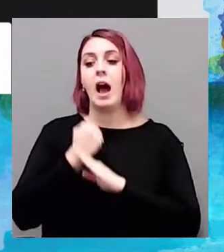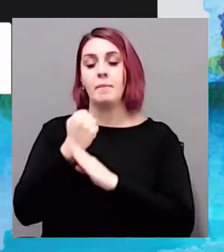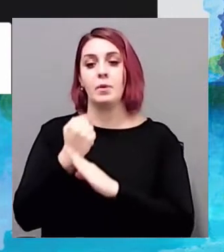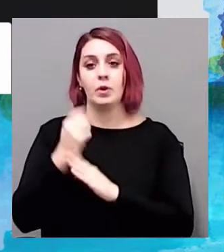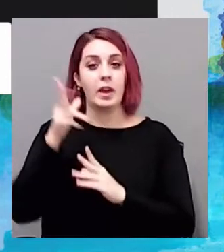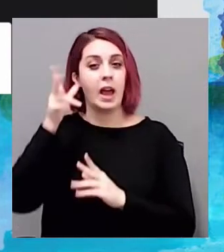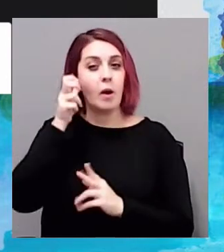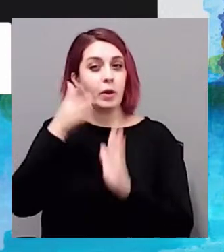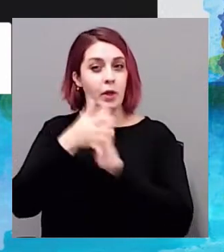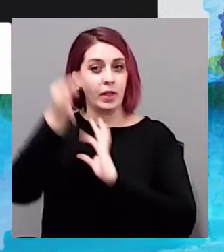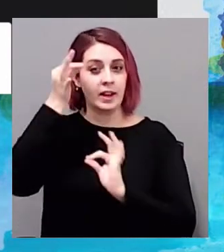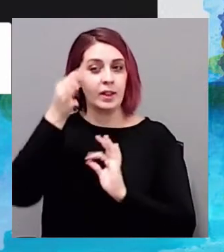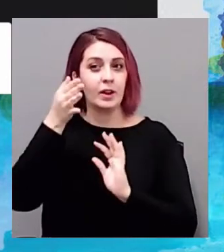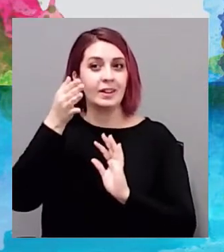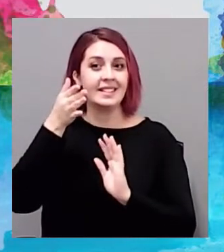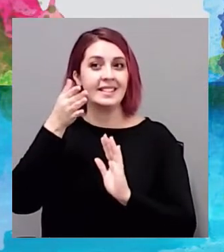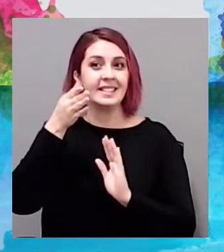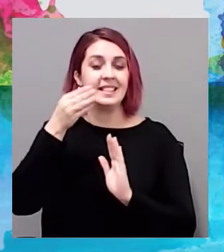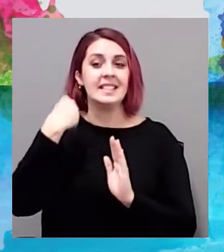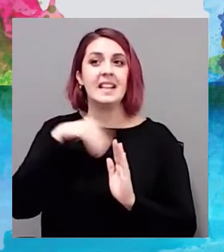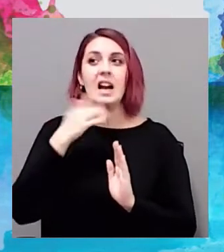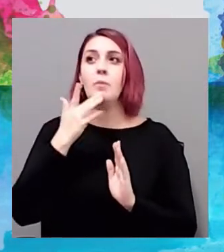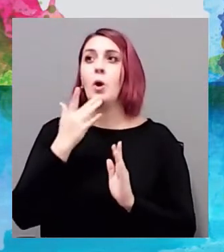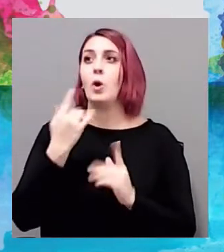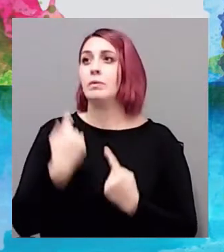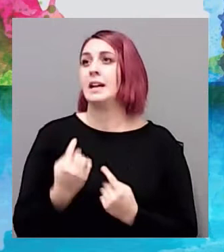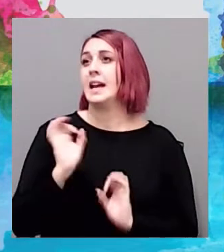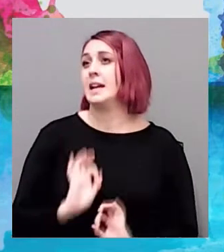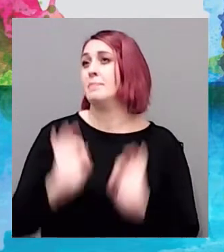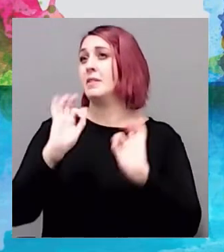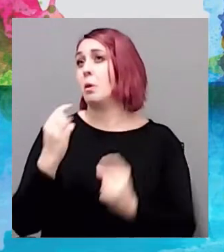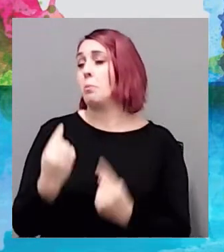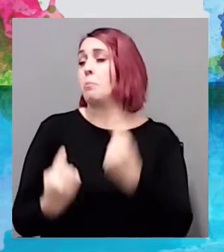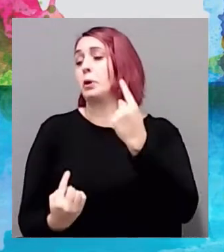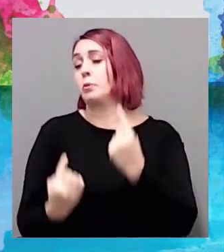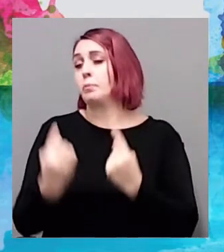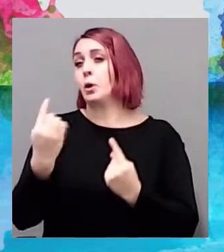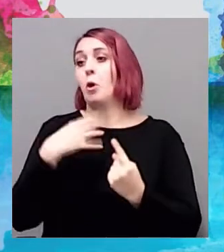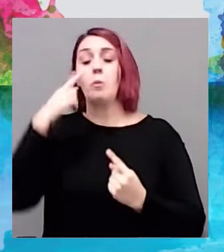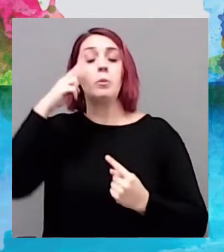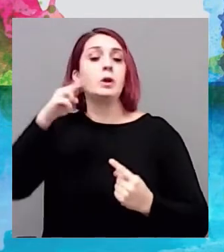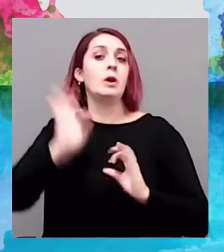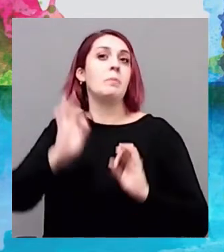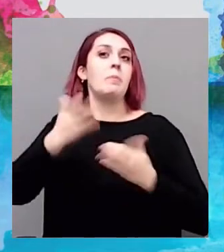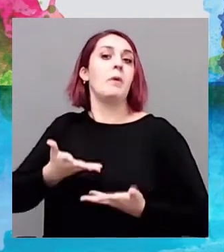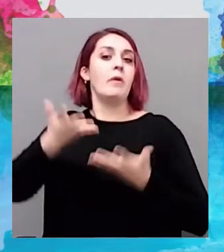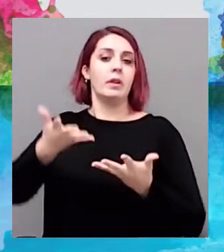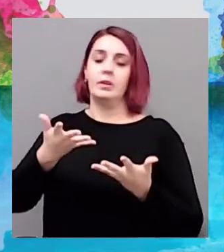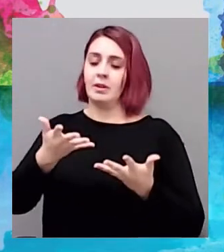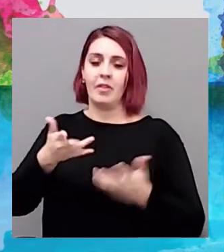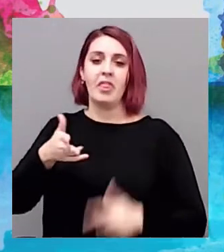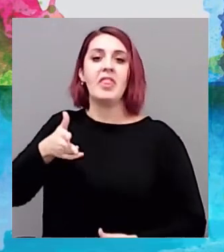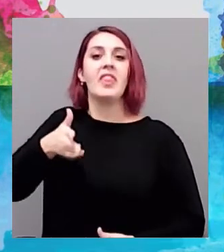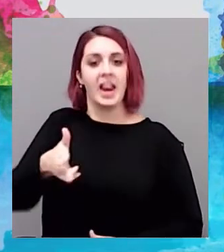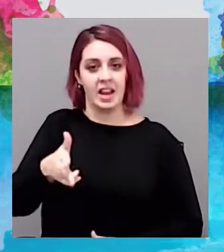different types of museums and so forth, not just as a one-off type of support, but rather as a